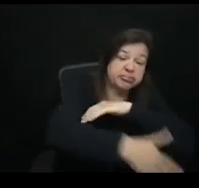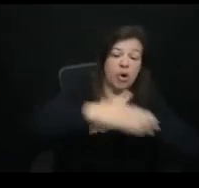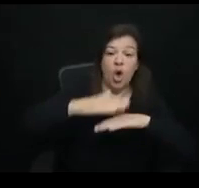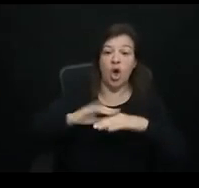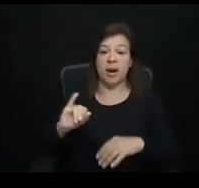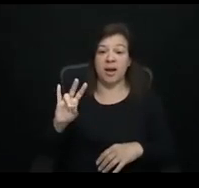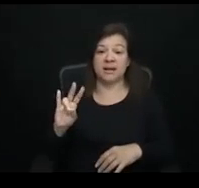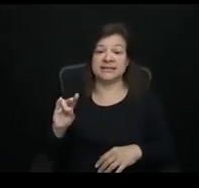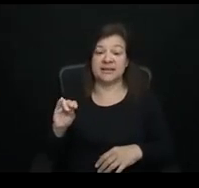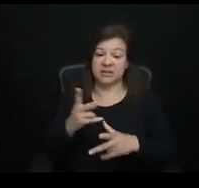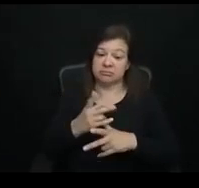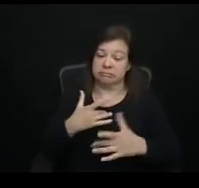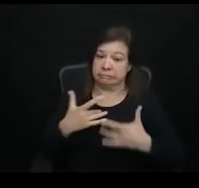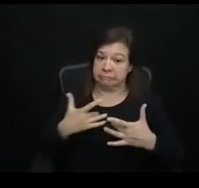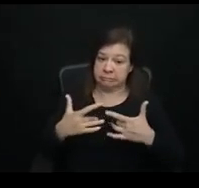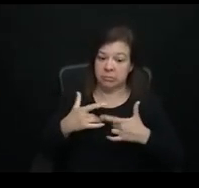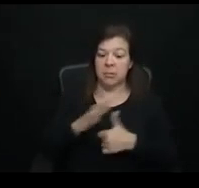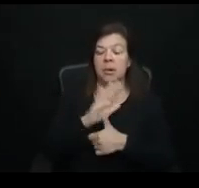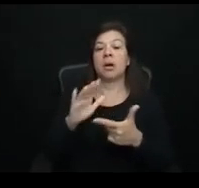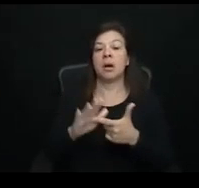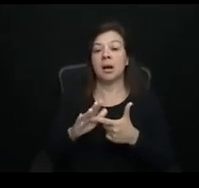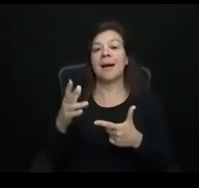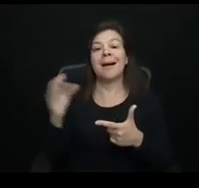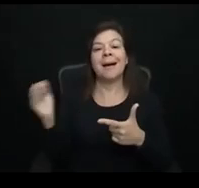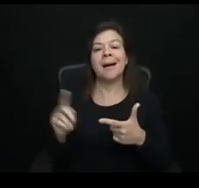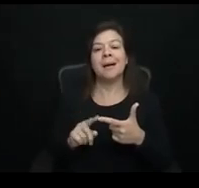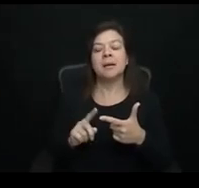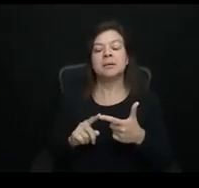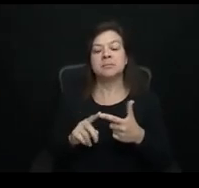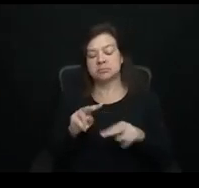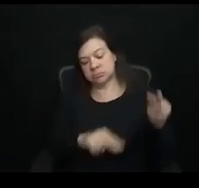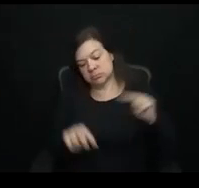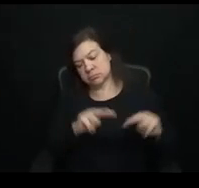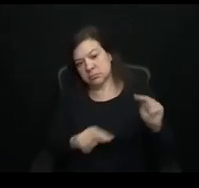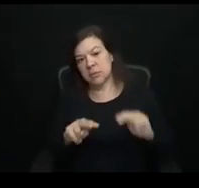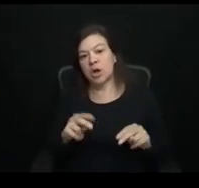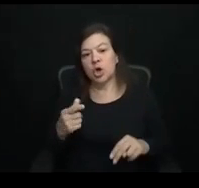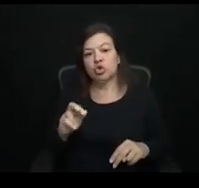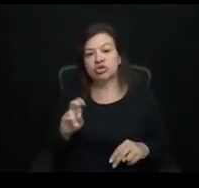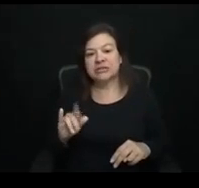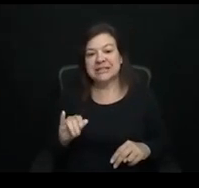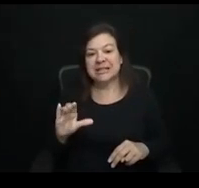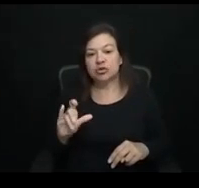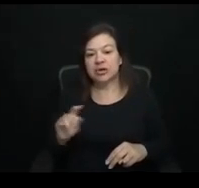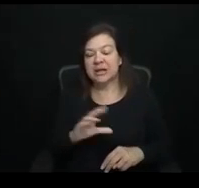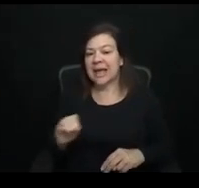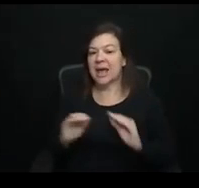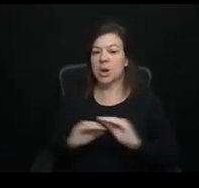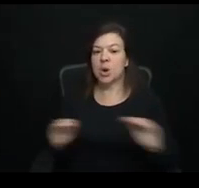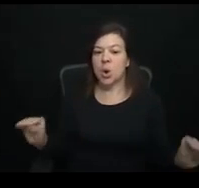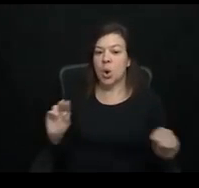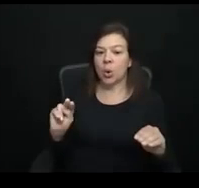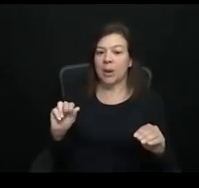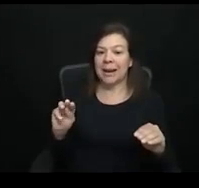two, trying to assess the Grizzly Creek and No Name drainages as far as how it's affecting Glenwood Springs